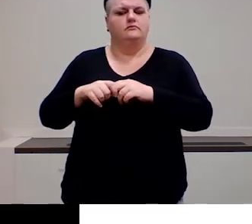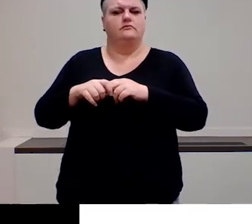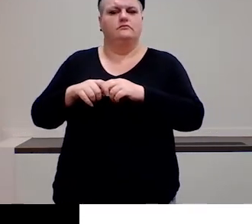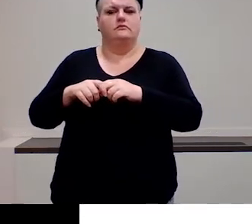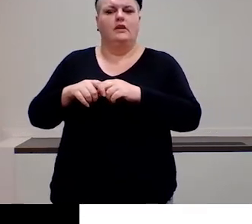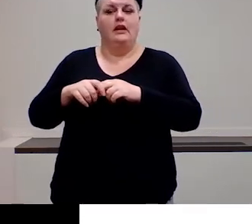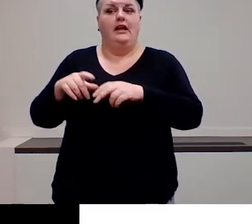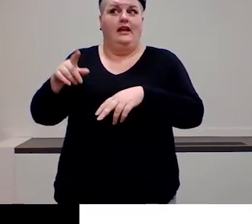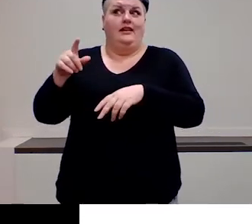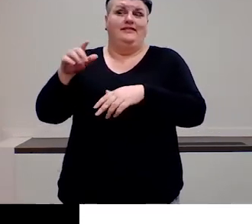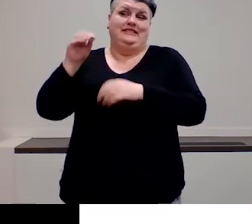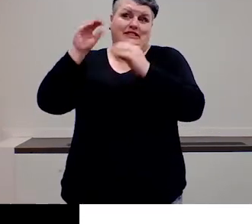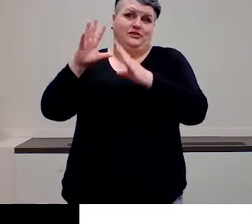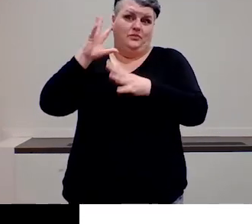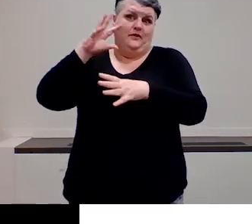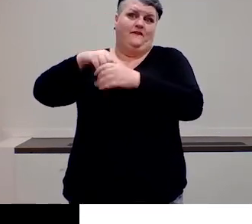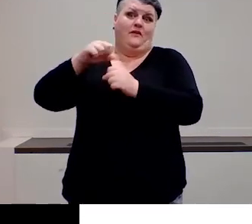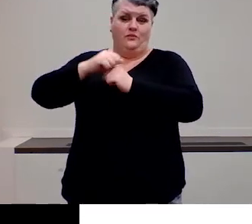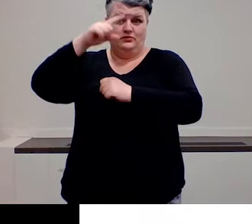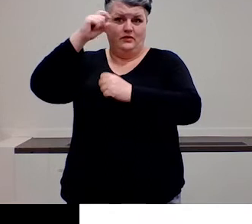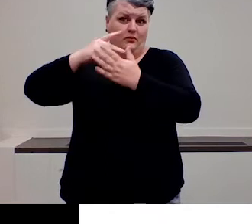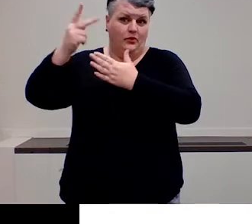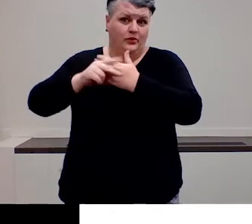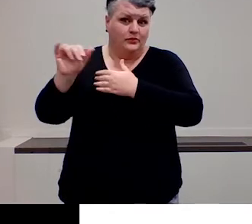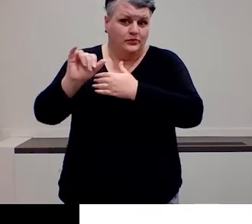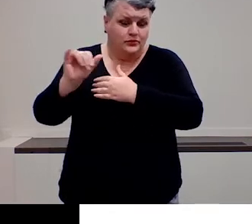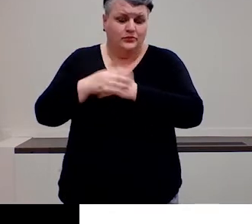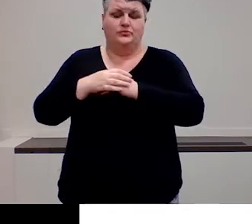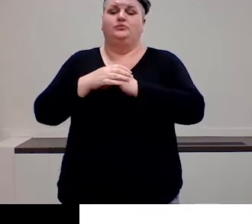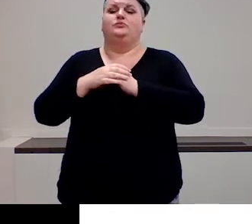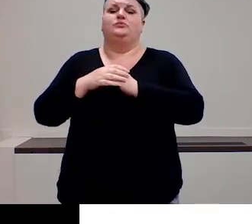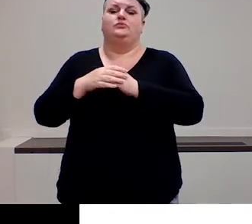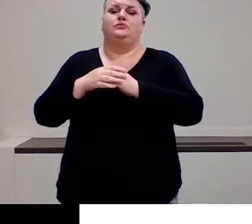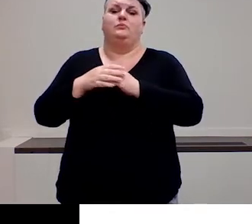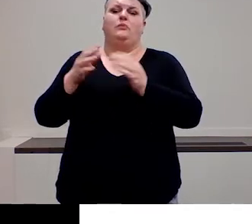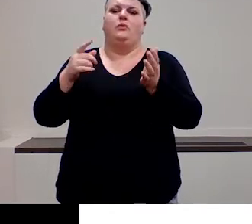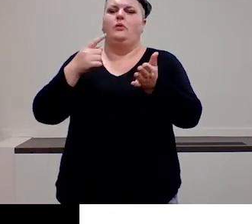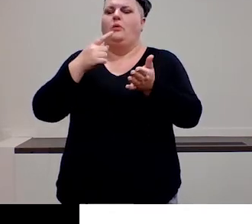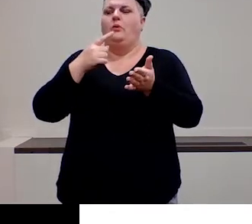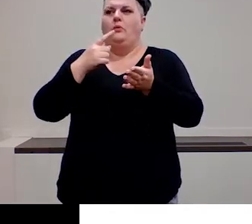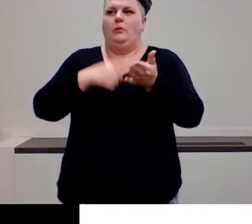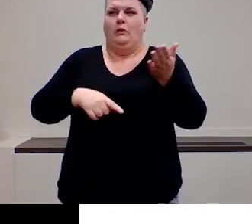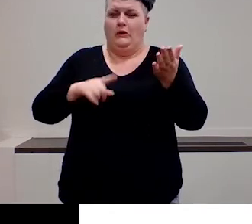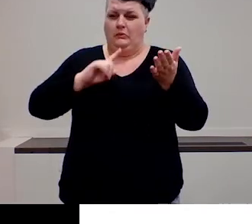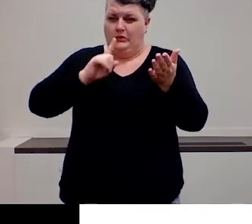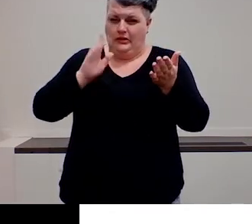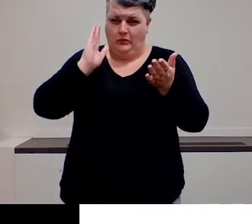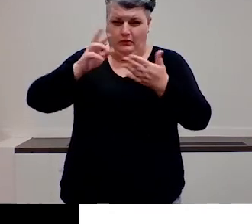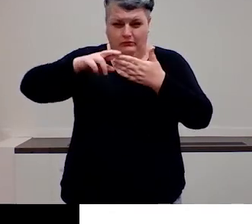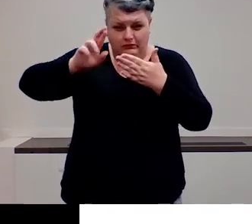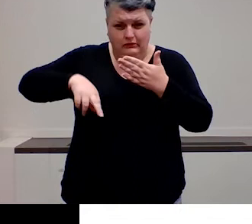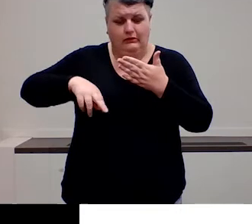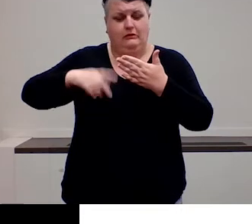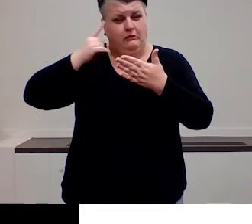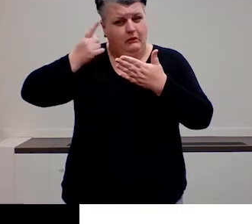too. And at what cost, and how are we going to,